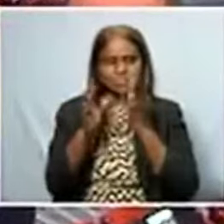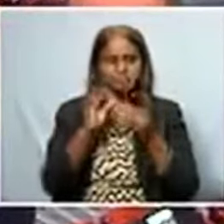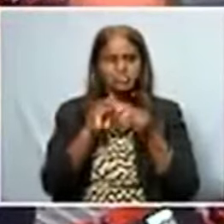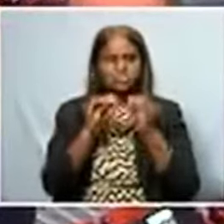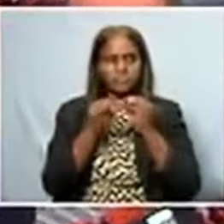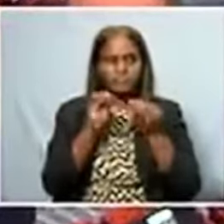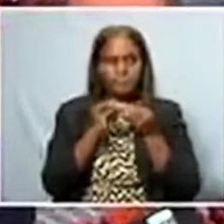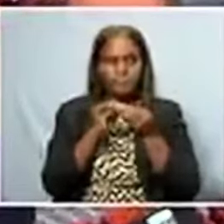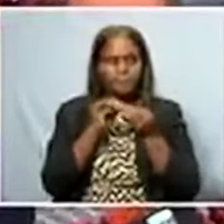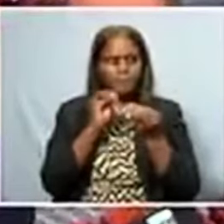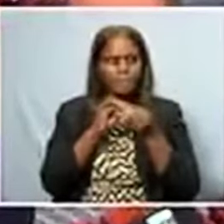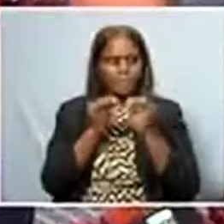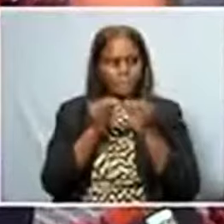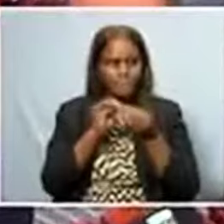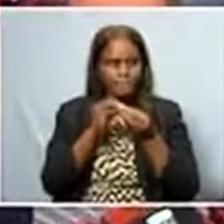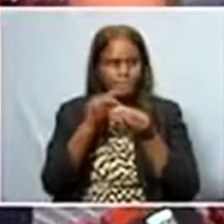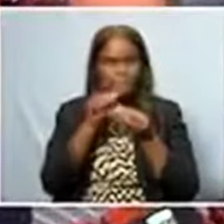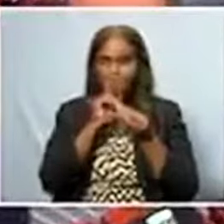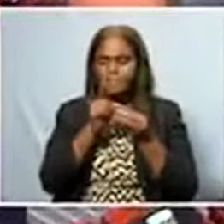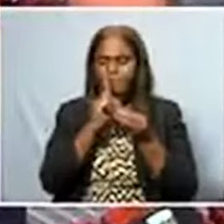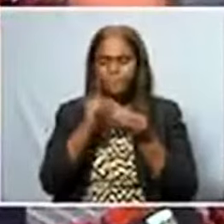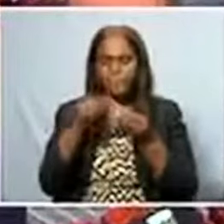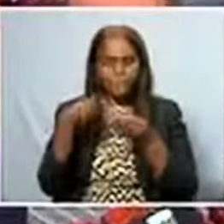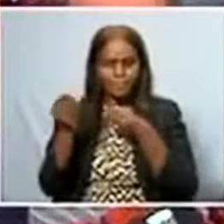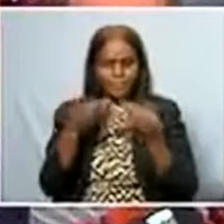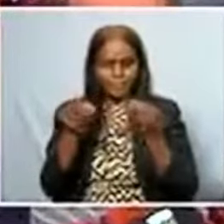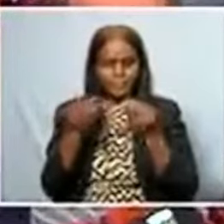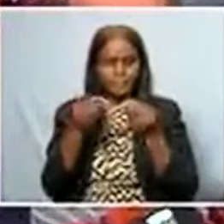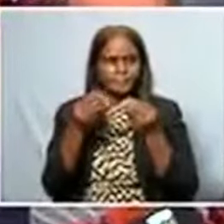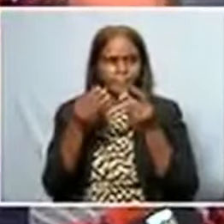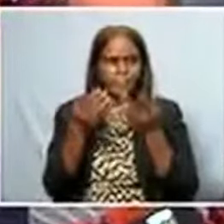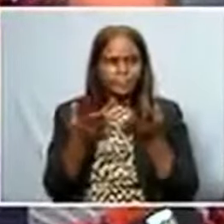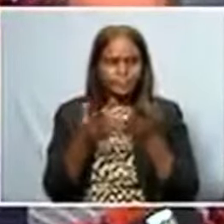number of key heads of expenditure.